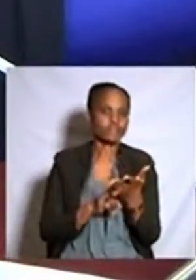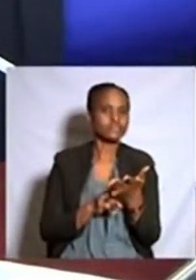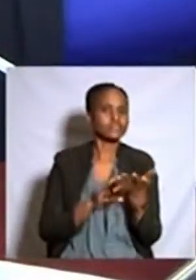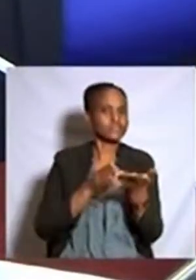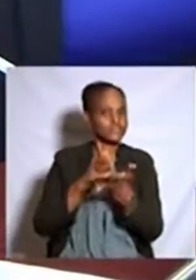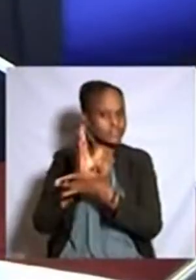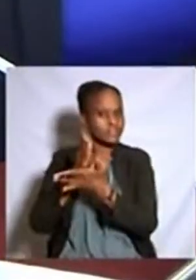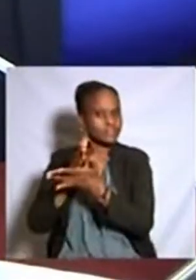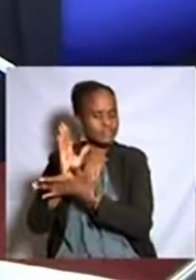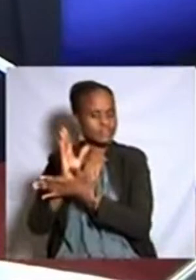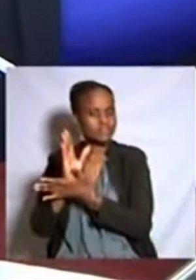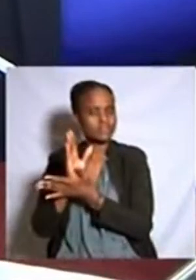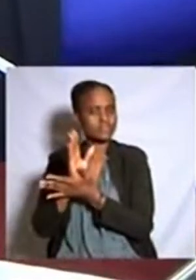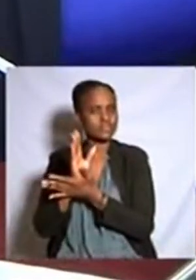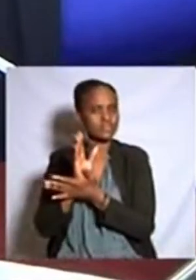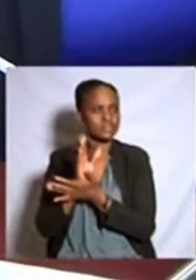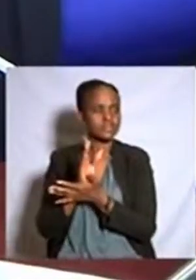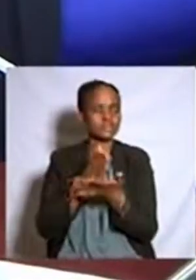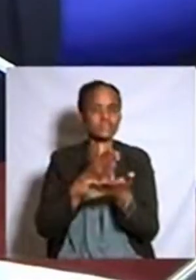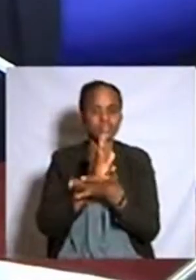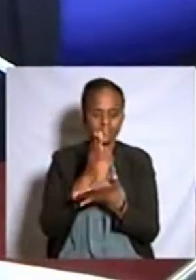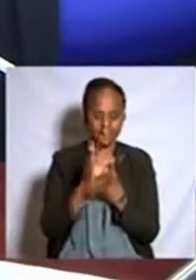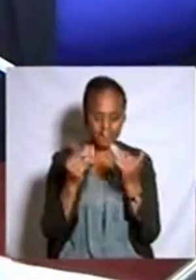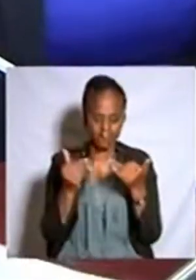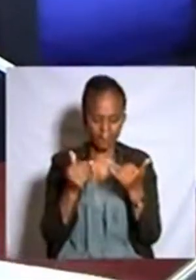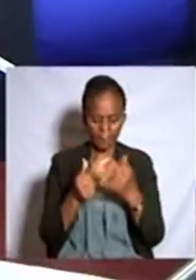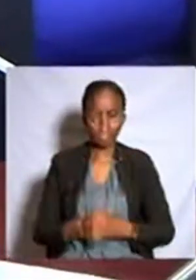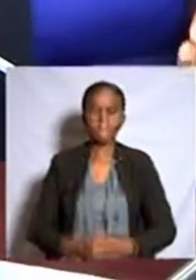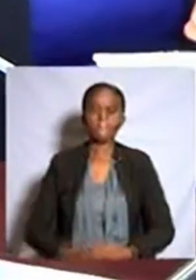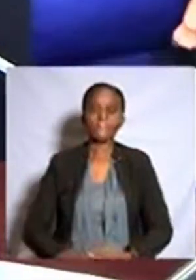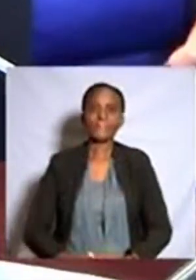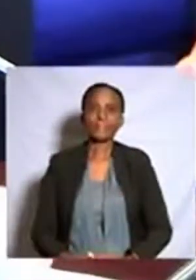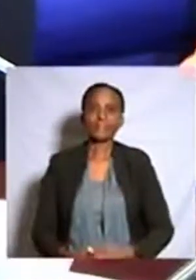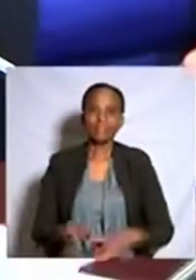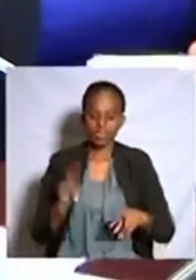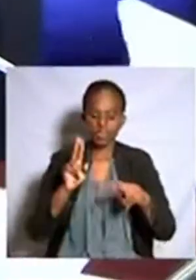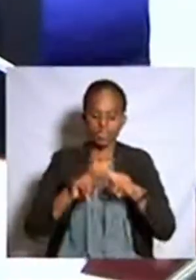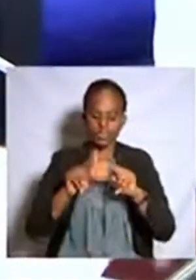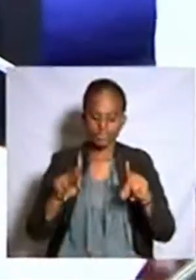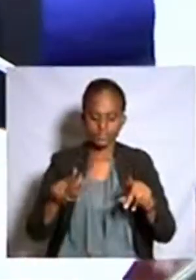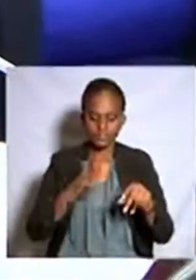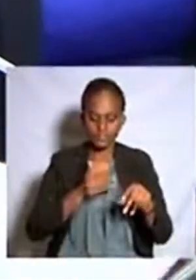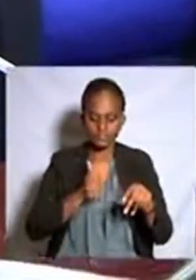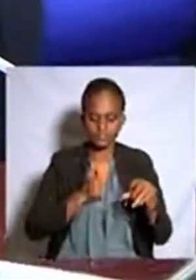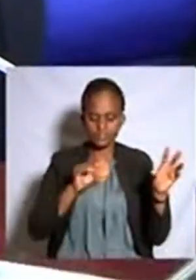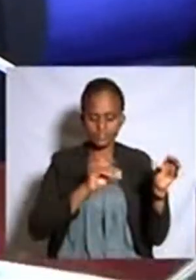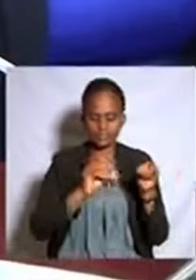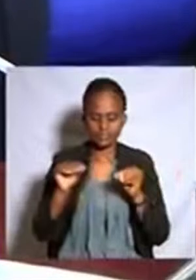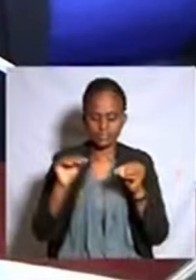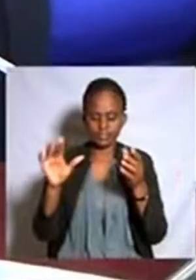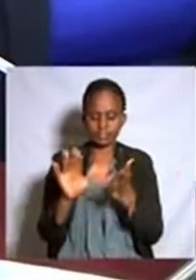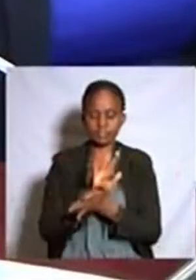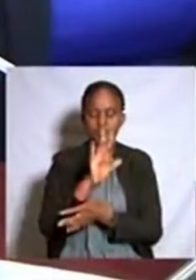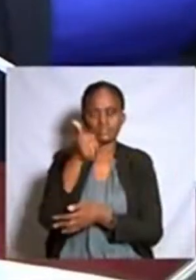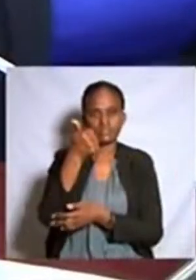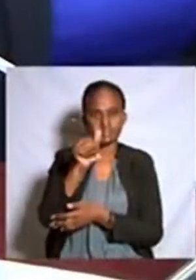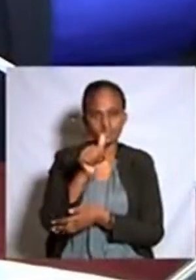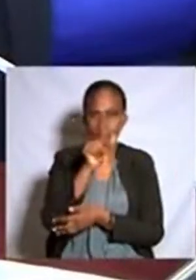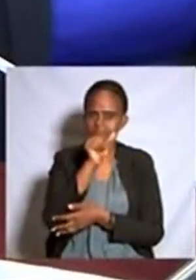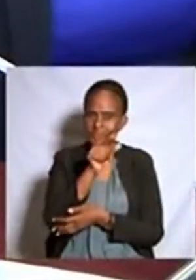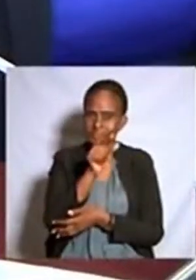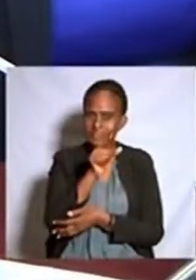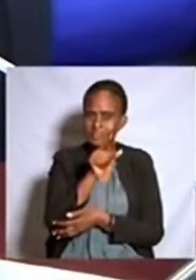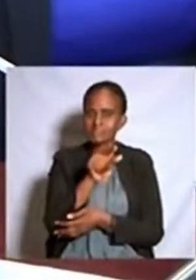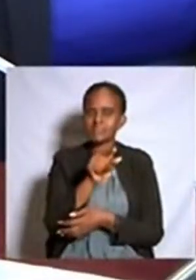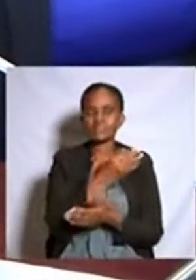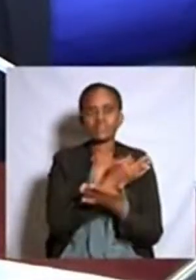correct tenor currently. Chair, I move to page 10. This is failure